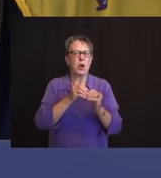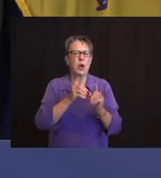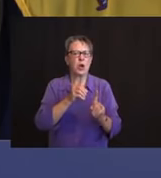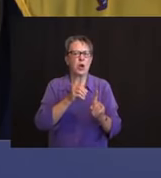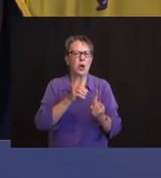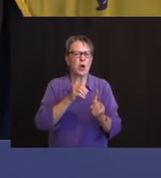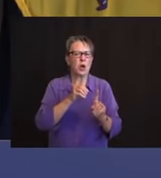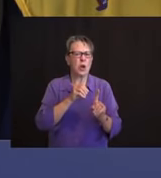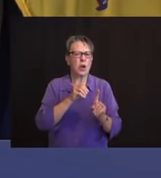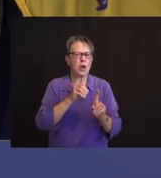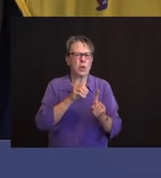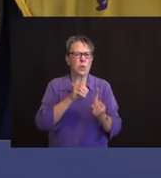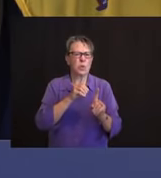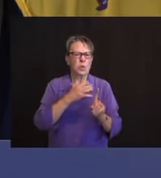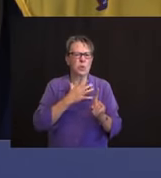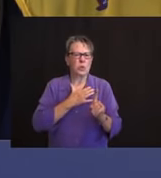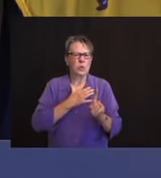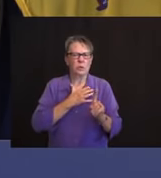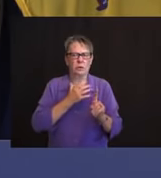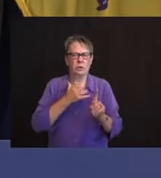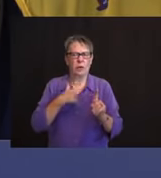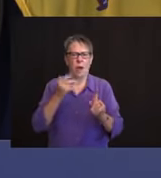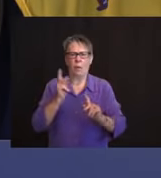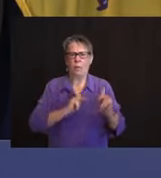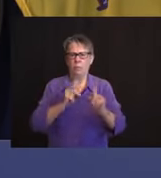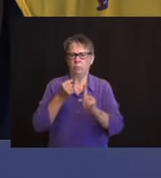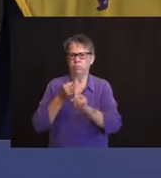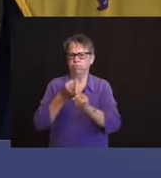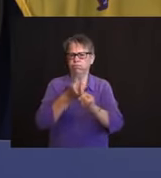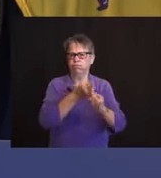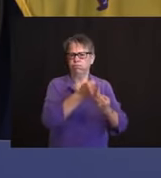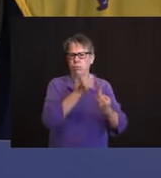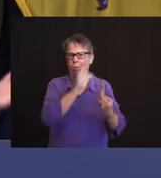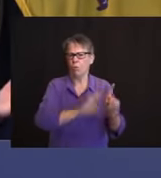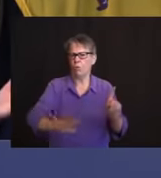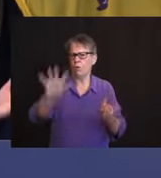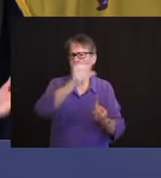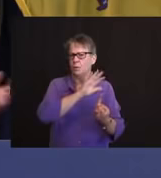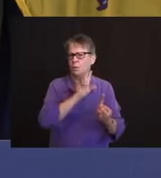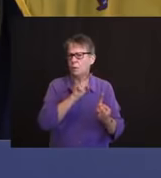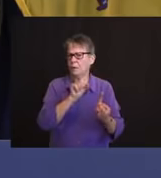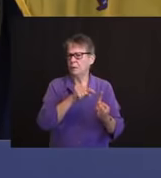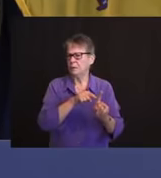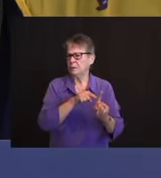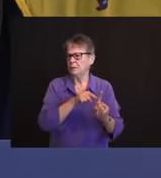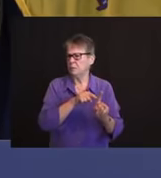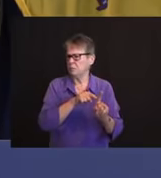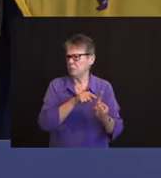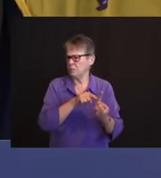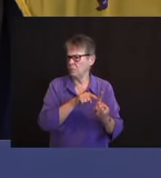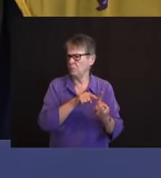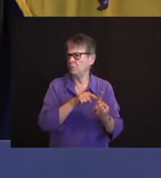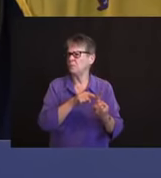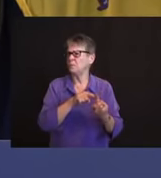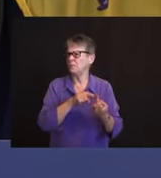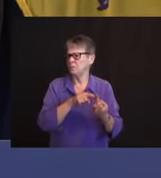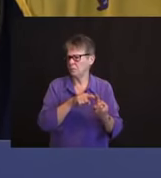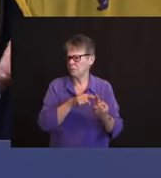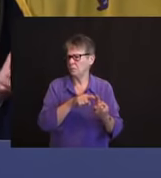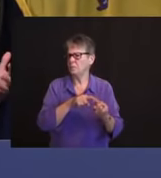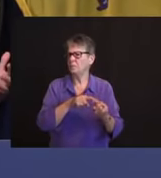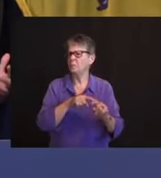again, not to beat this to death, but big difference between inside and outside. And so